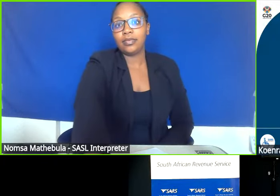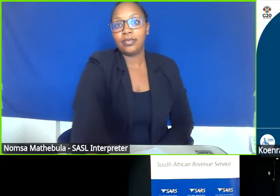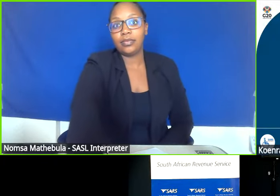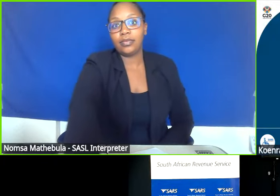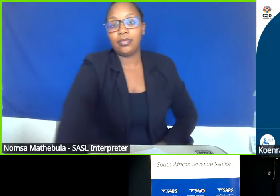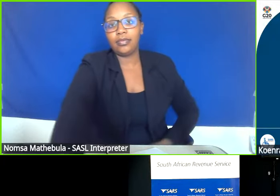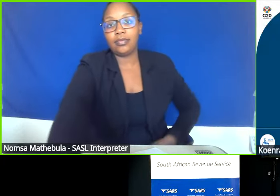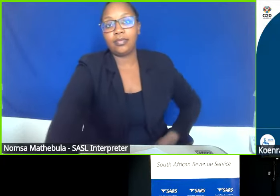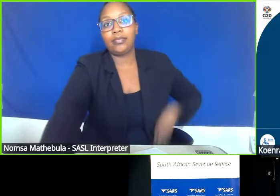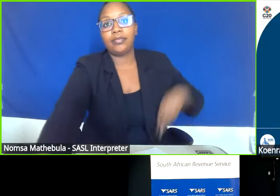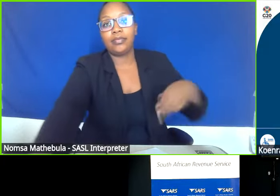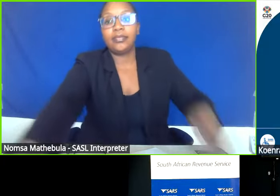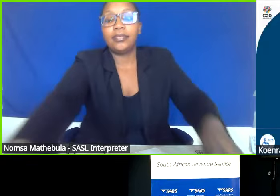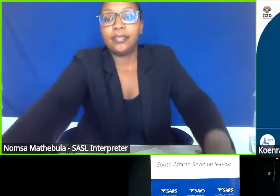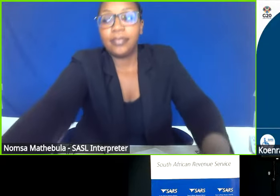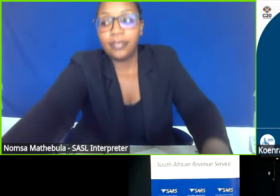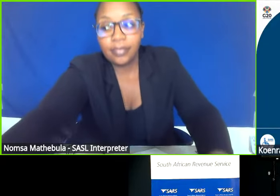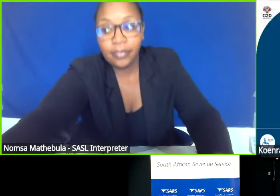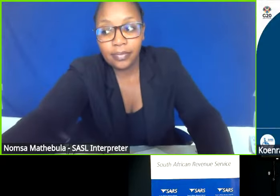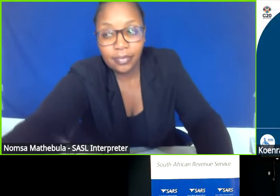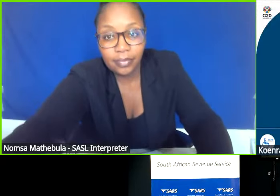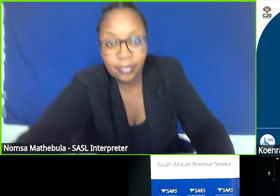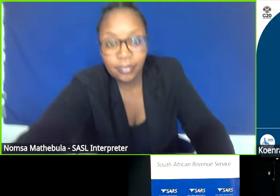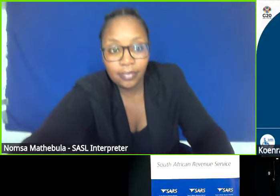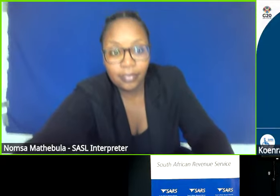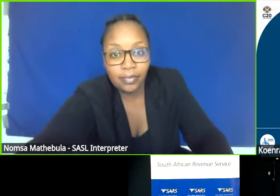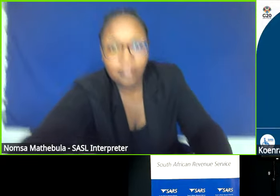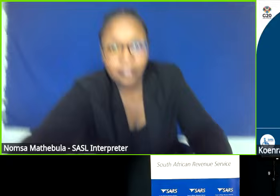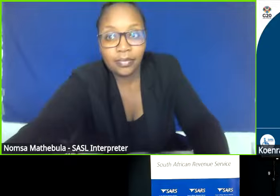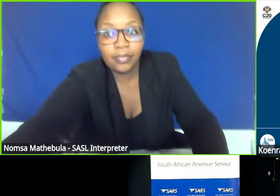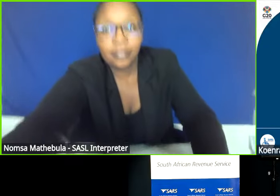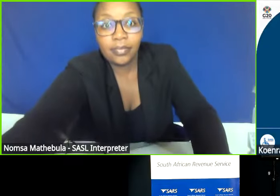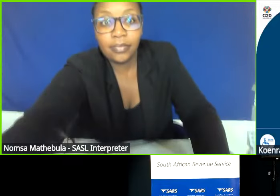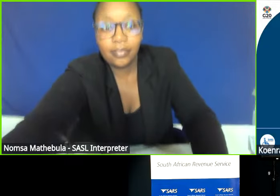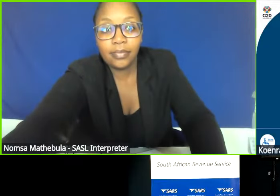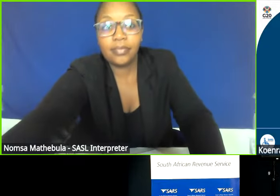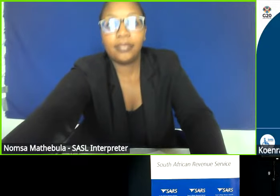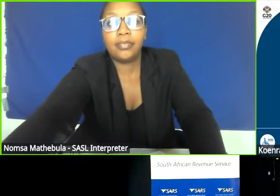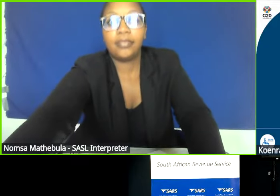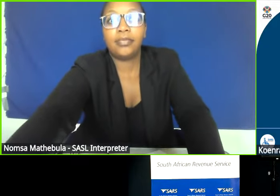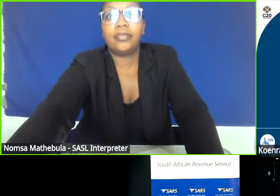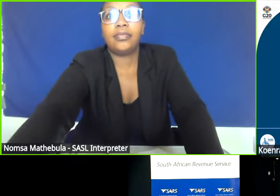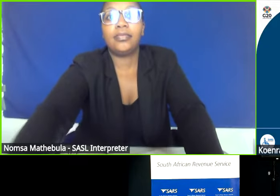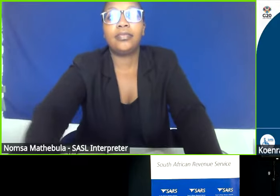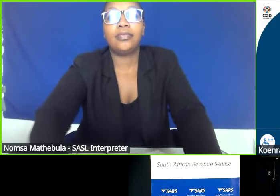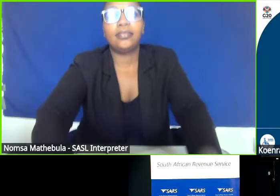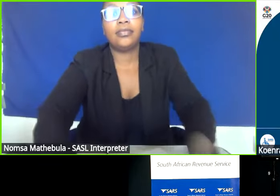And I'm going to share again. And I'm going to the SARS website,